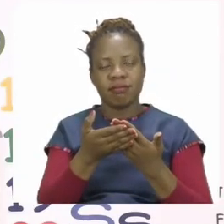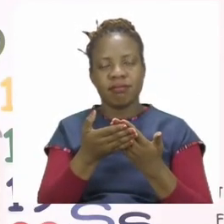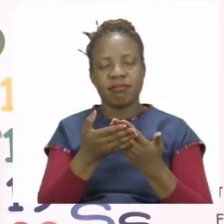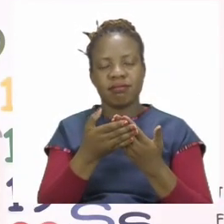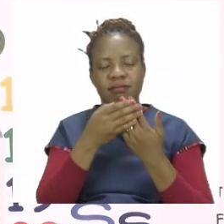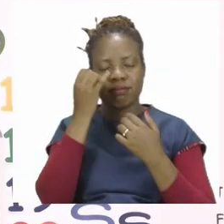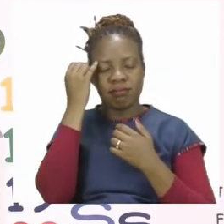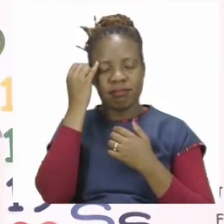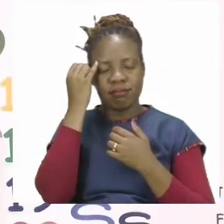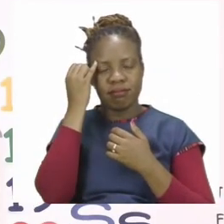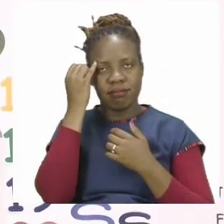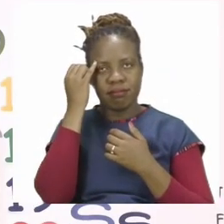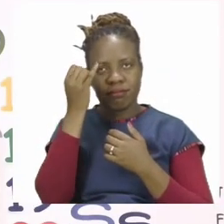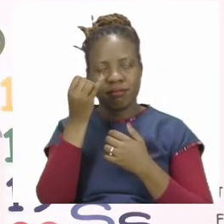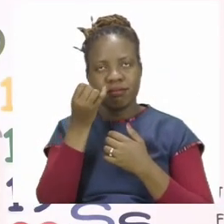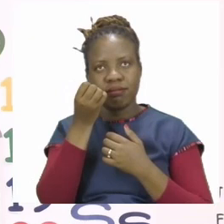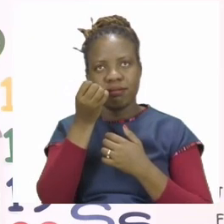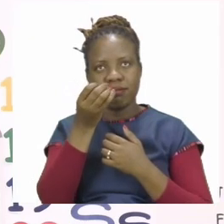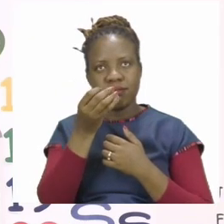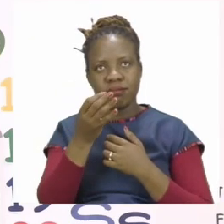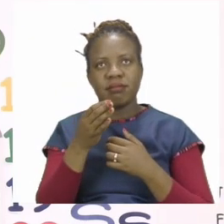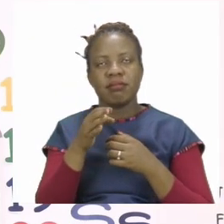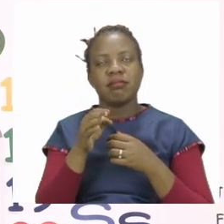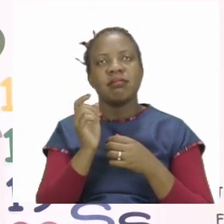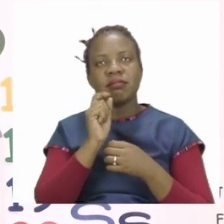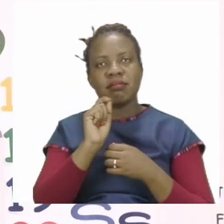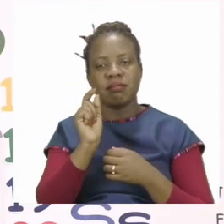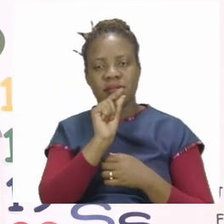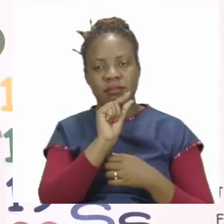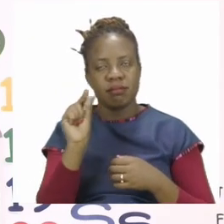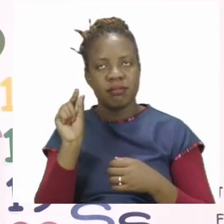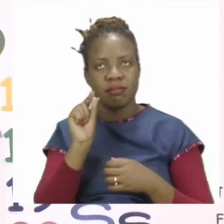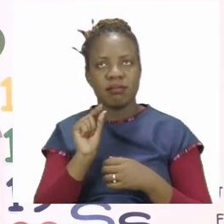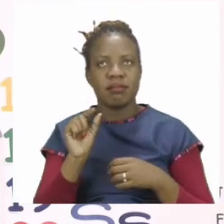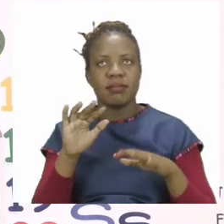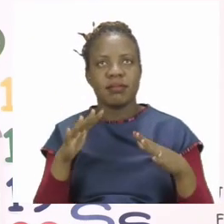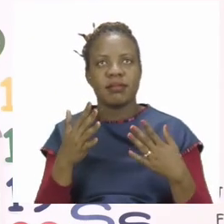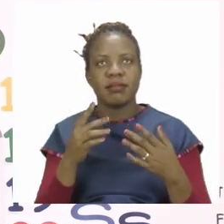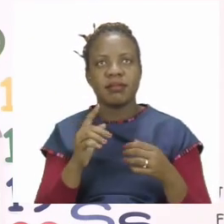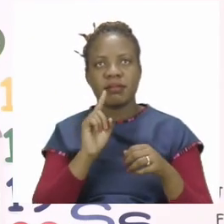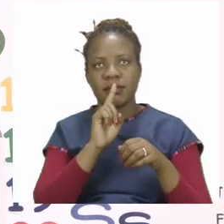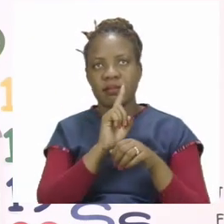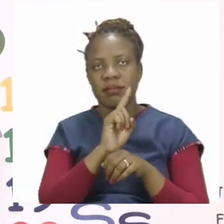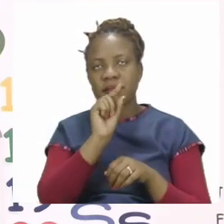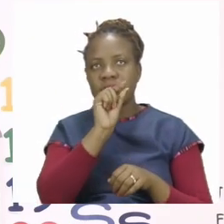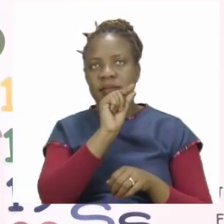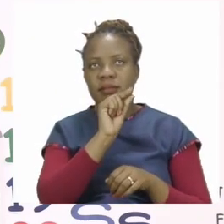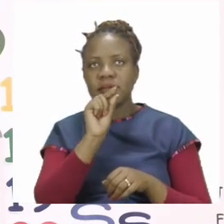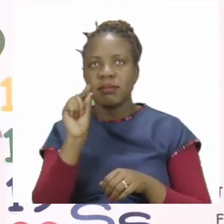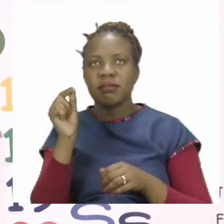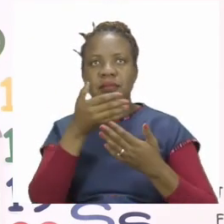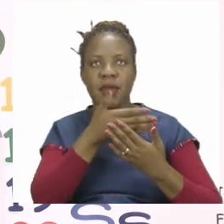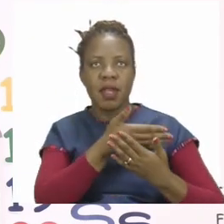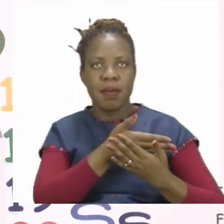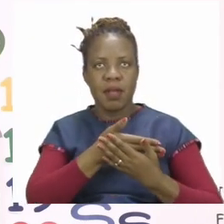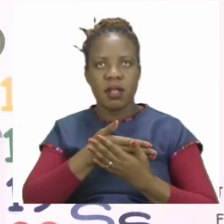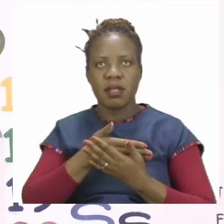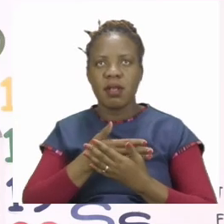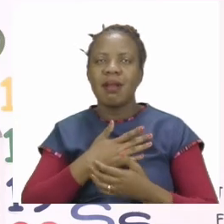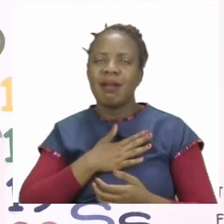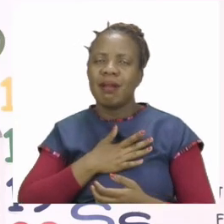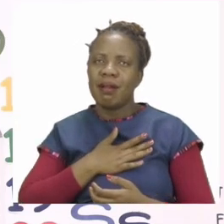you can make your sentences. So let's quickly read the first sentence together.